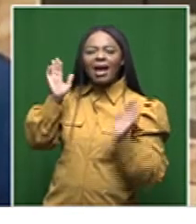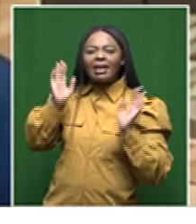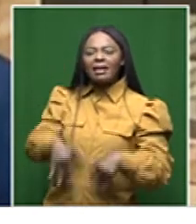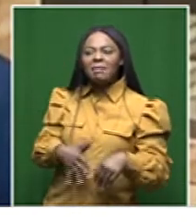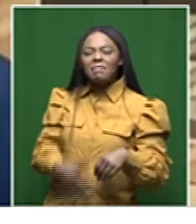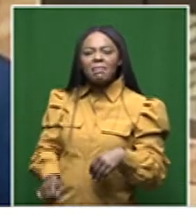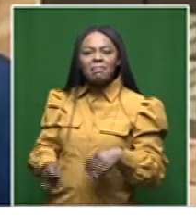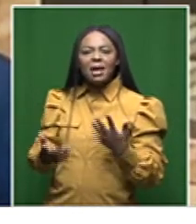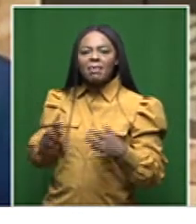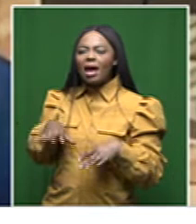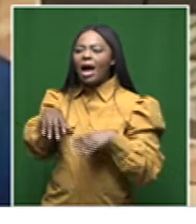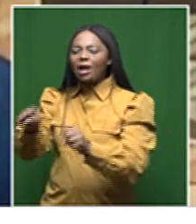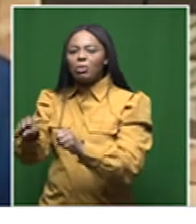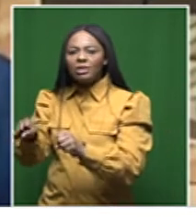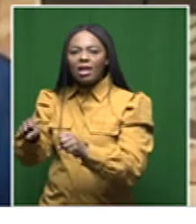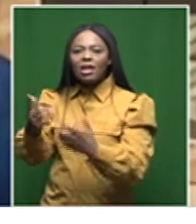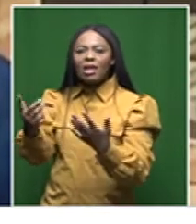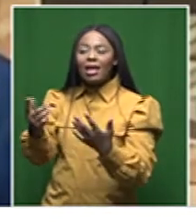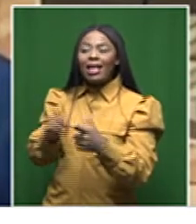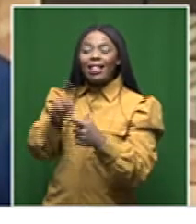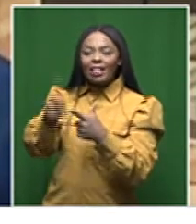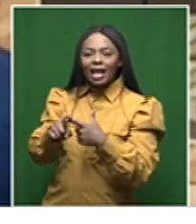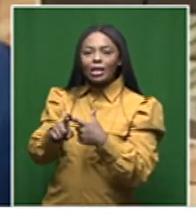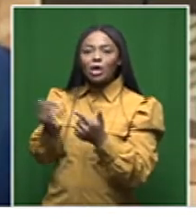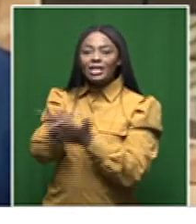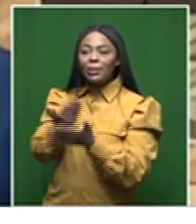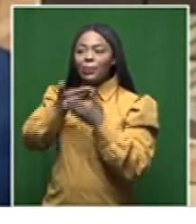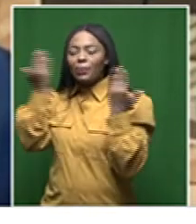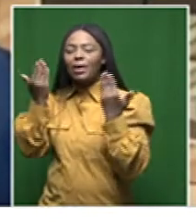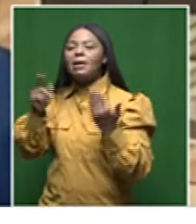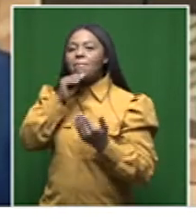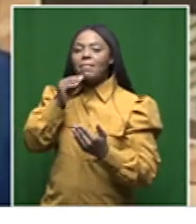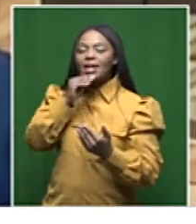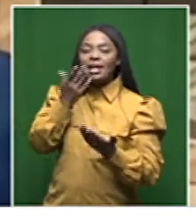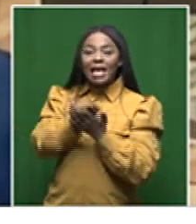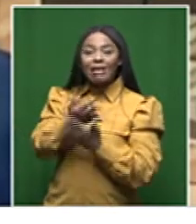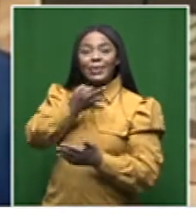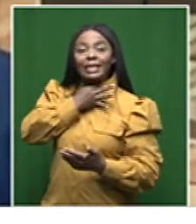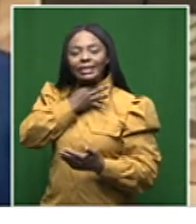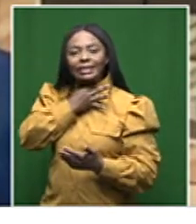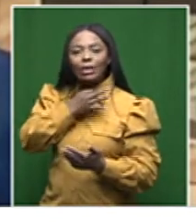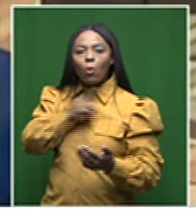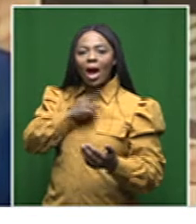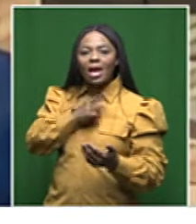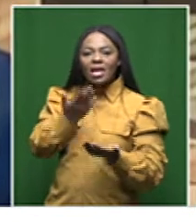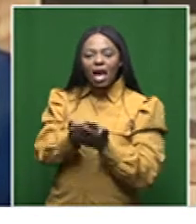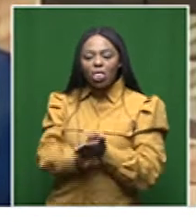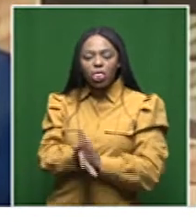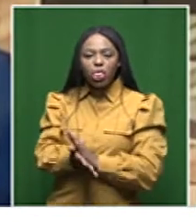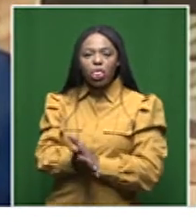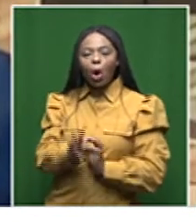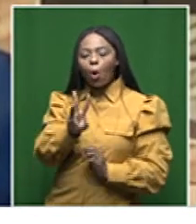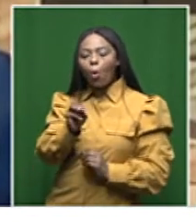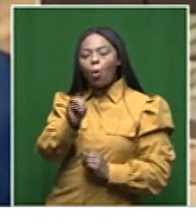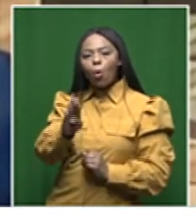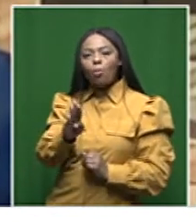And if the adoption was done unsafely, that could be also a risk for you. either being the womb damaged or the tubes